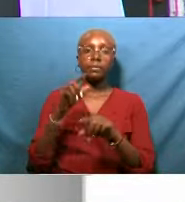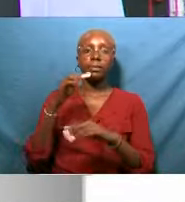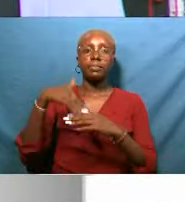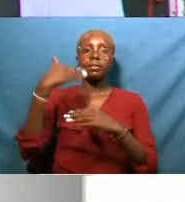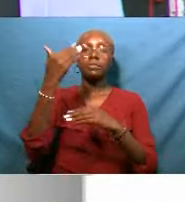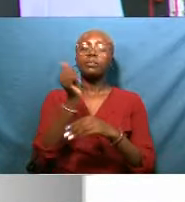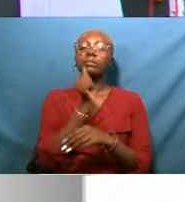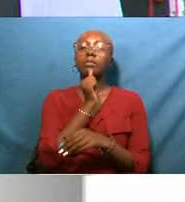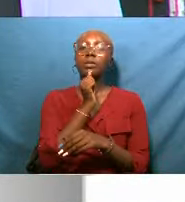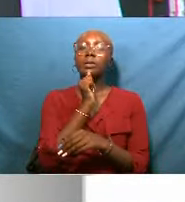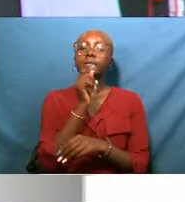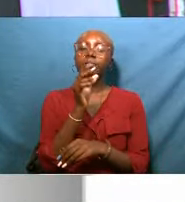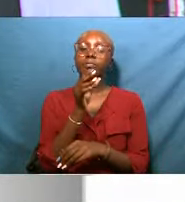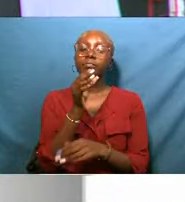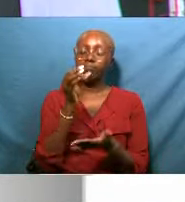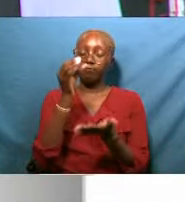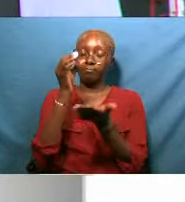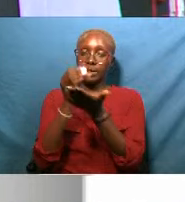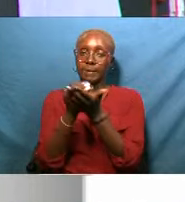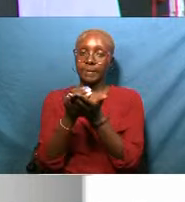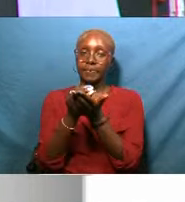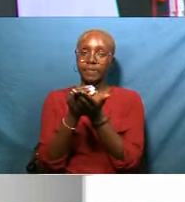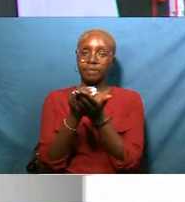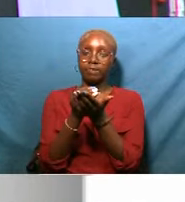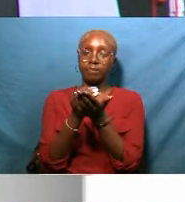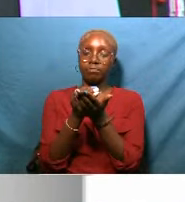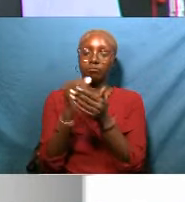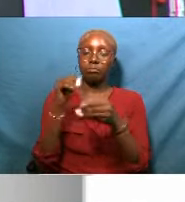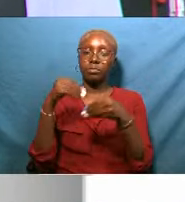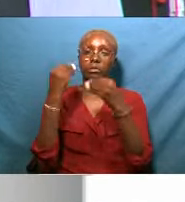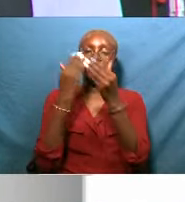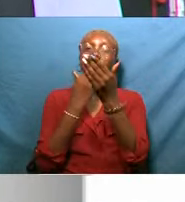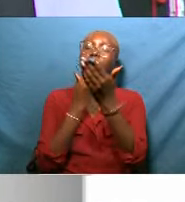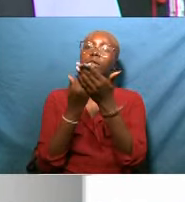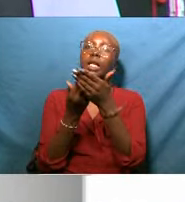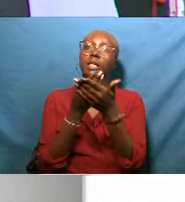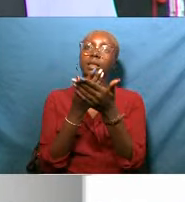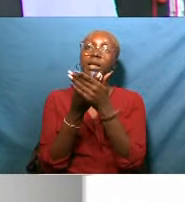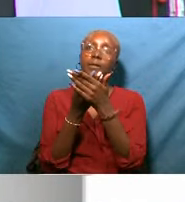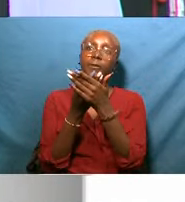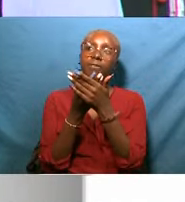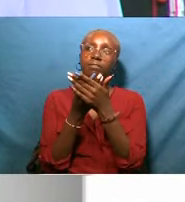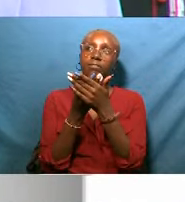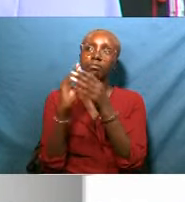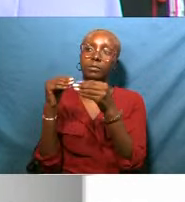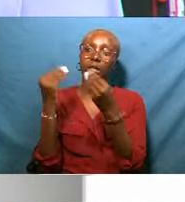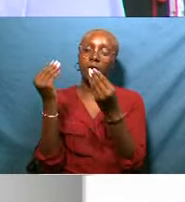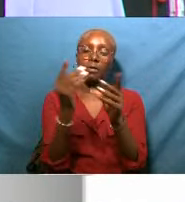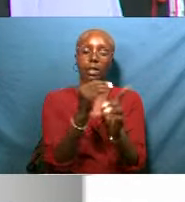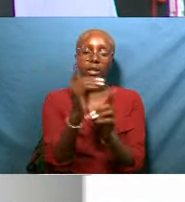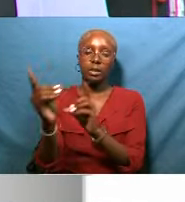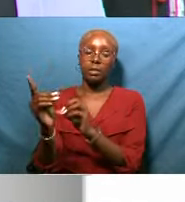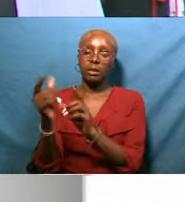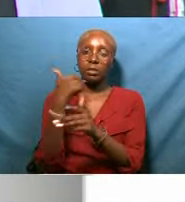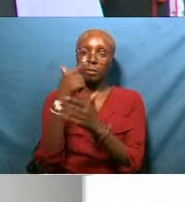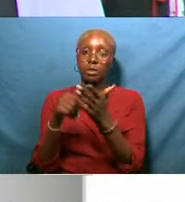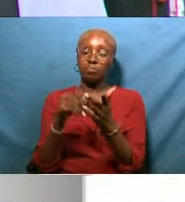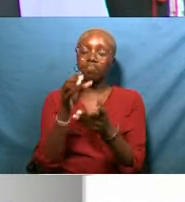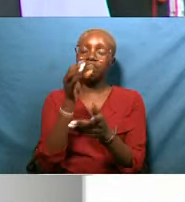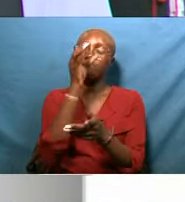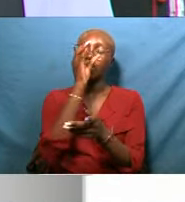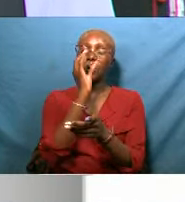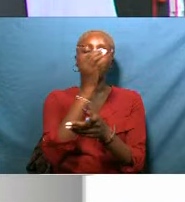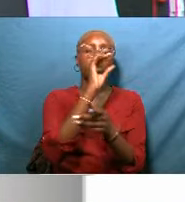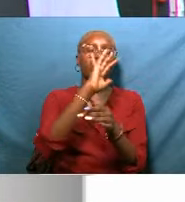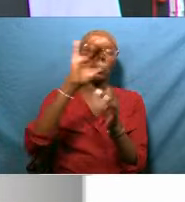he took the cup and gave you thanks. He gave it to them, saying, Drink this, all